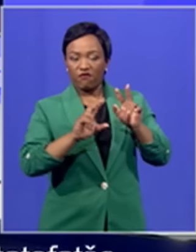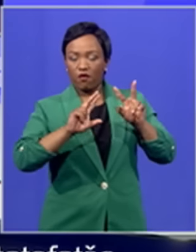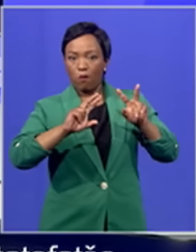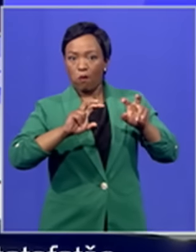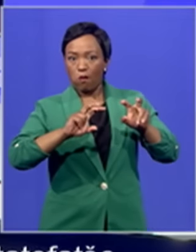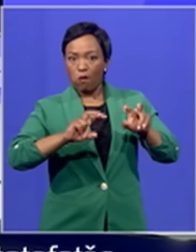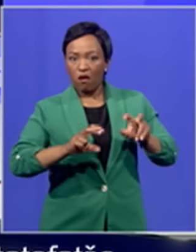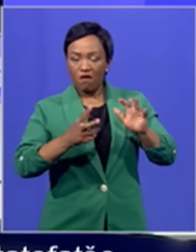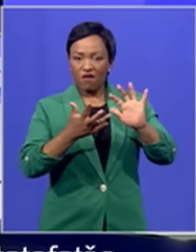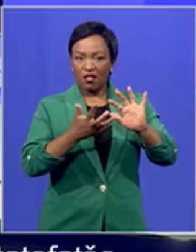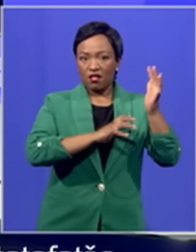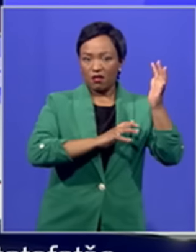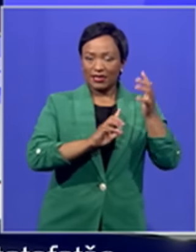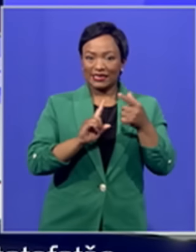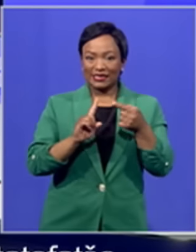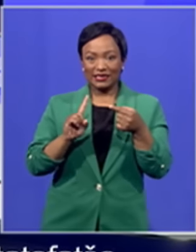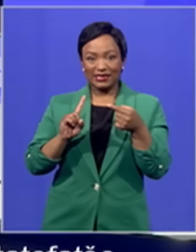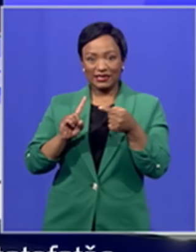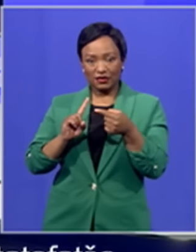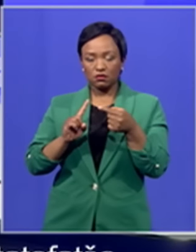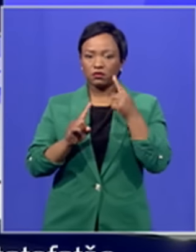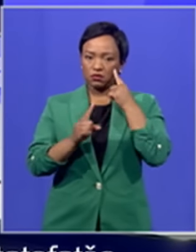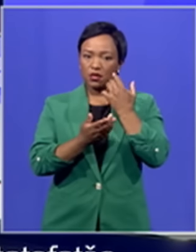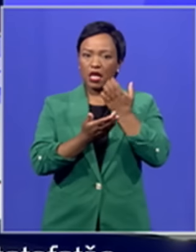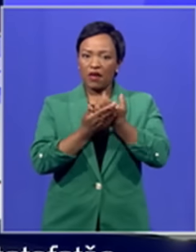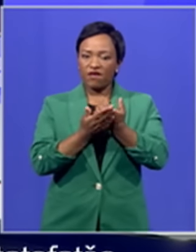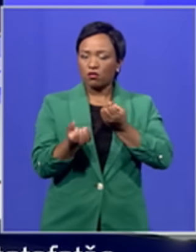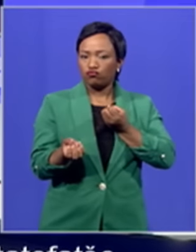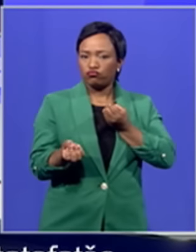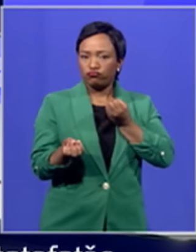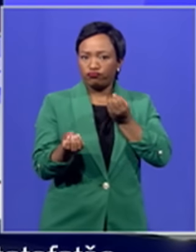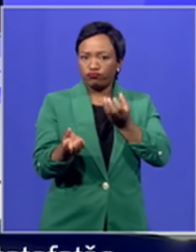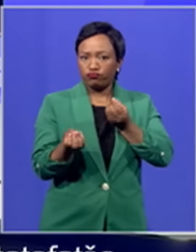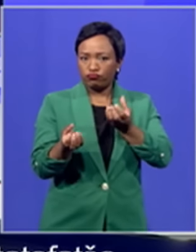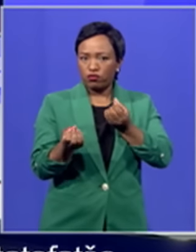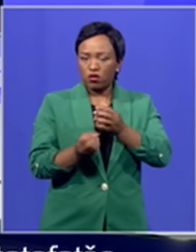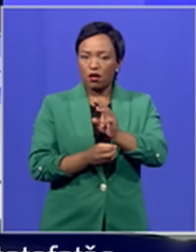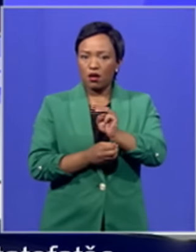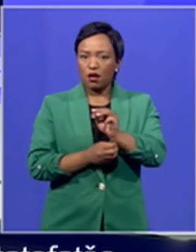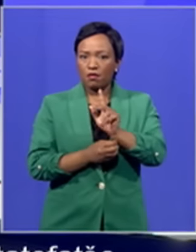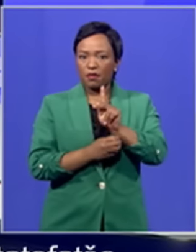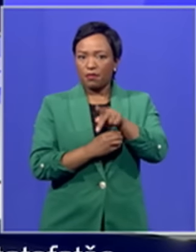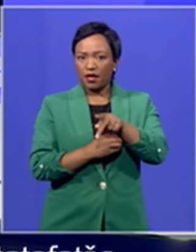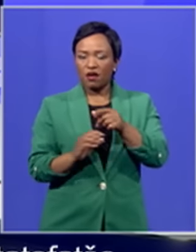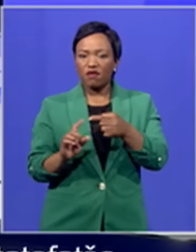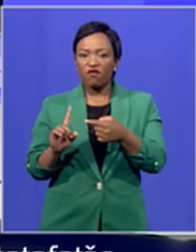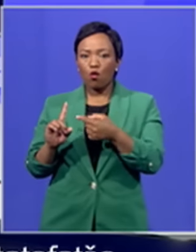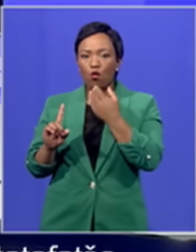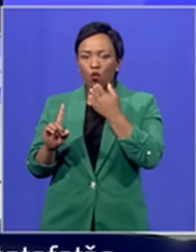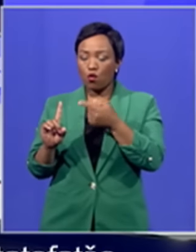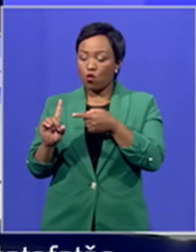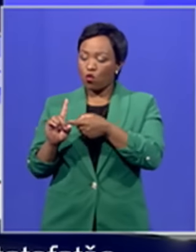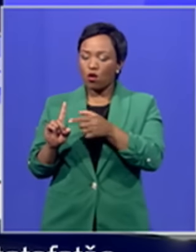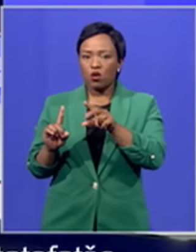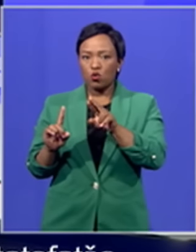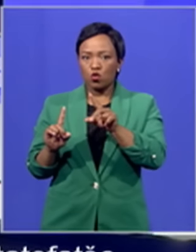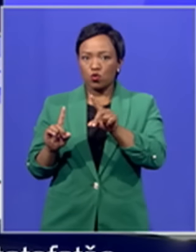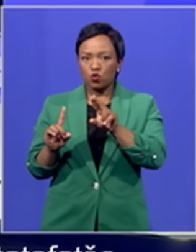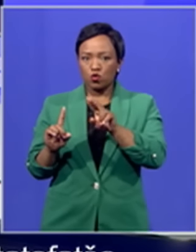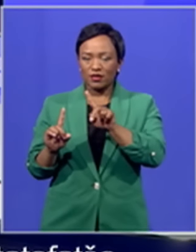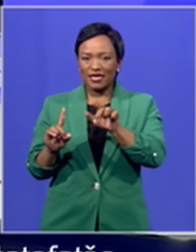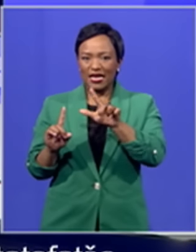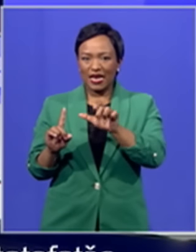dikhuduego tšeo. Govender o fane ka bohlatse tshekong ya leloko la Palamente la Umkhonto Wesizwe Duduzile Zuma Zambutla yo